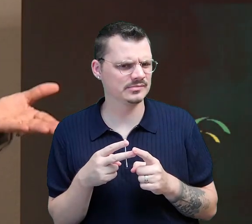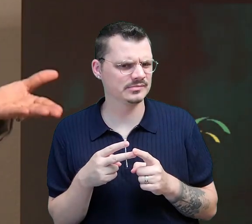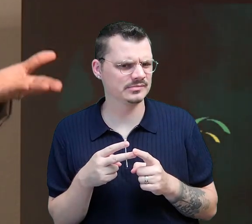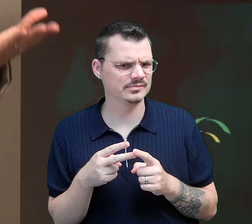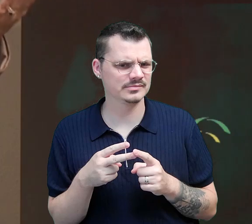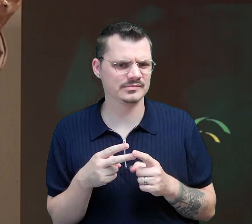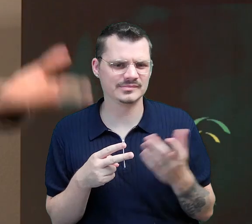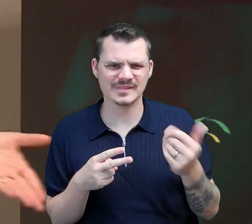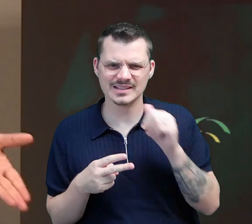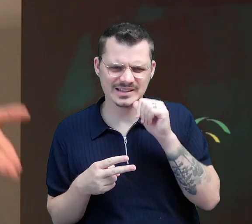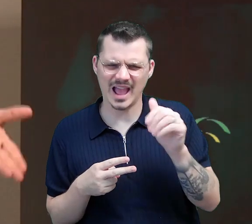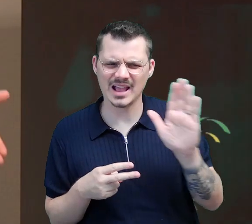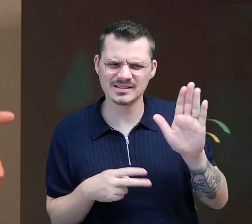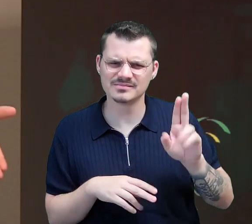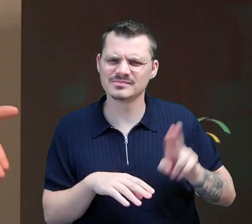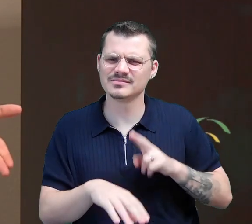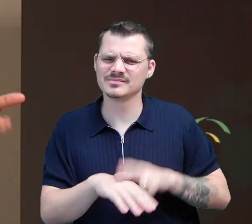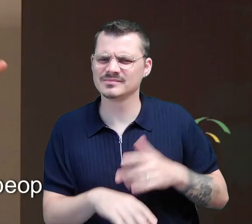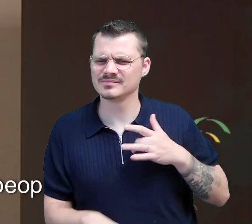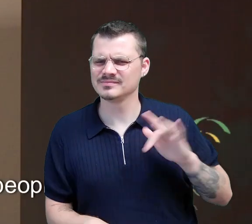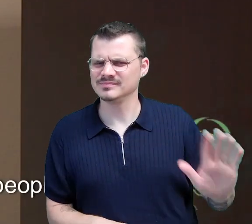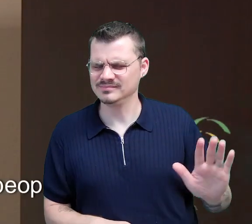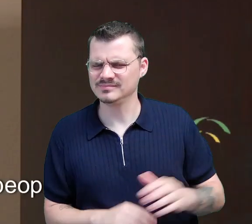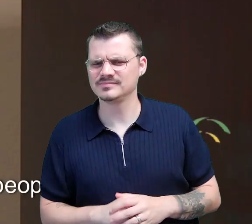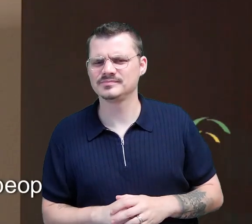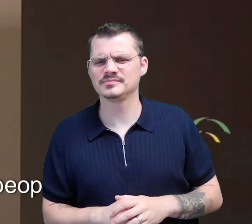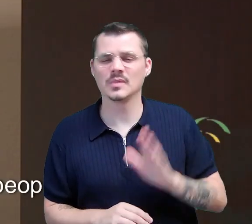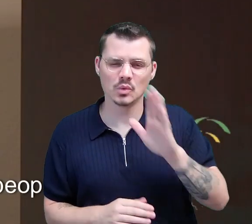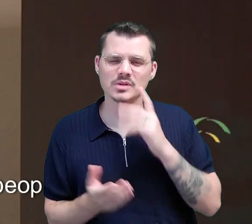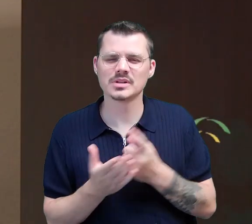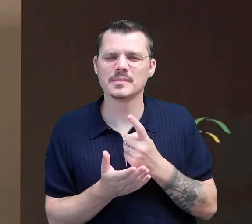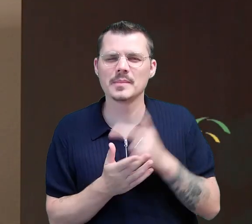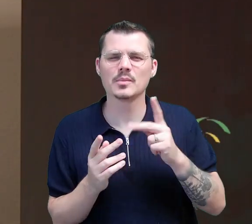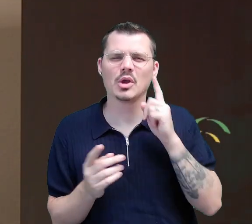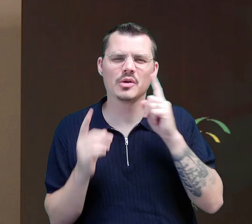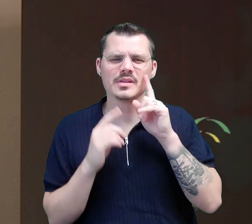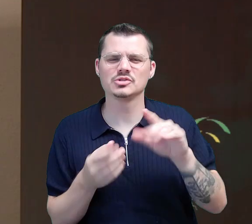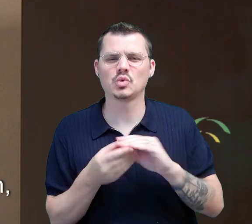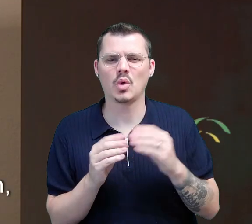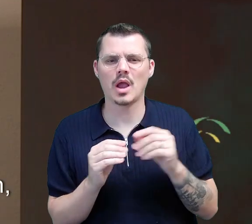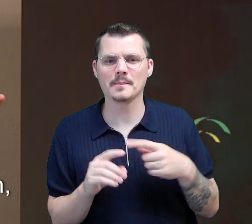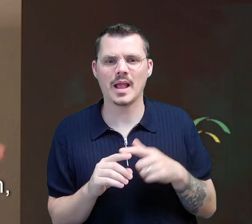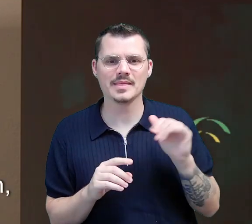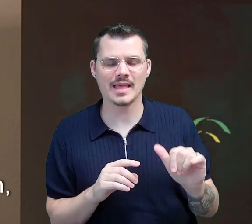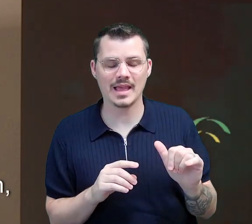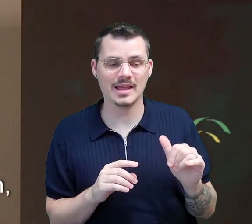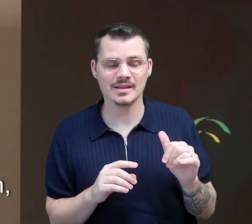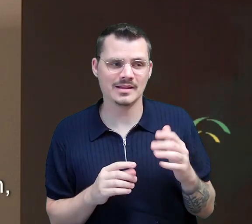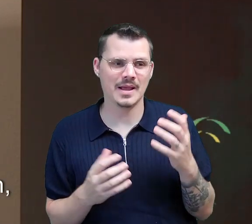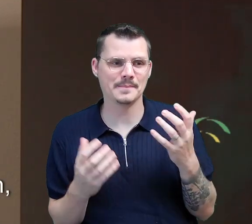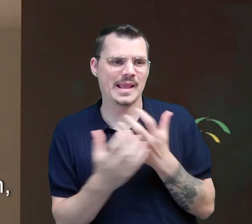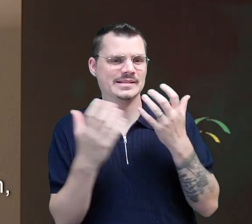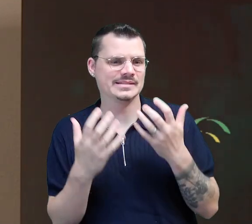this isn't how he usually is. And that, sometimes when people hear this story about this amazing capacity